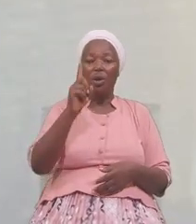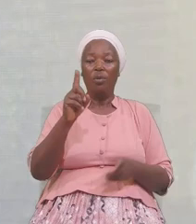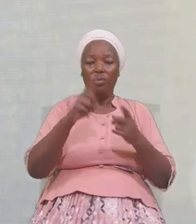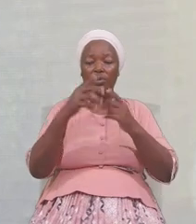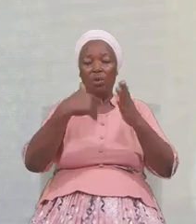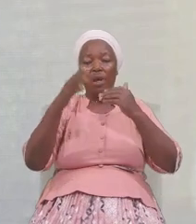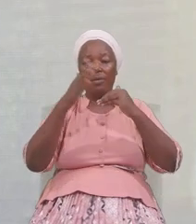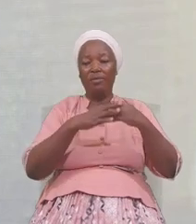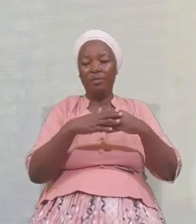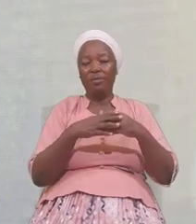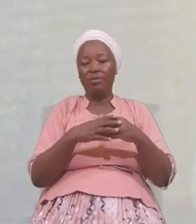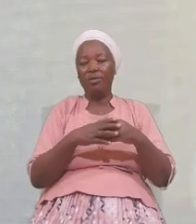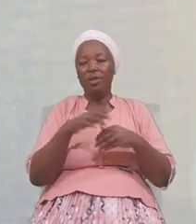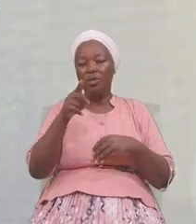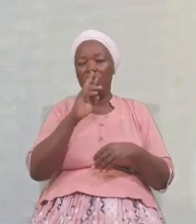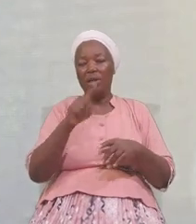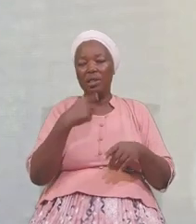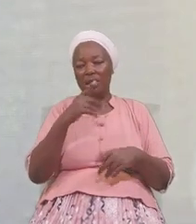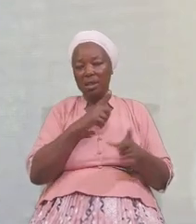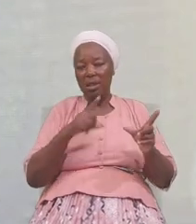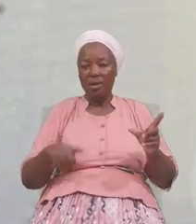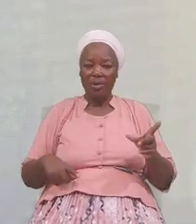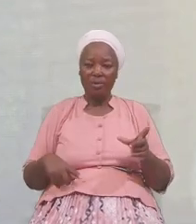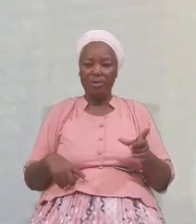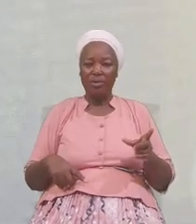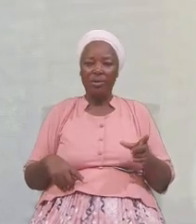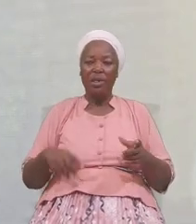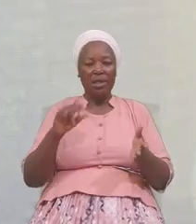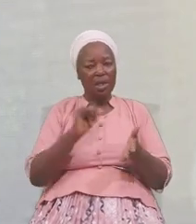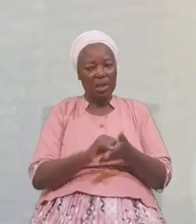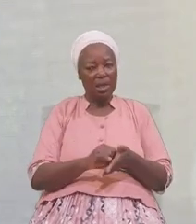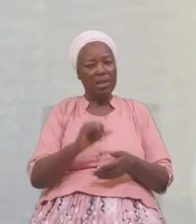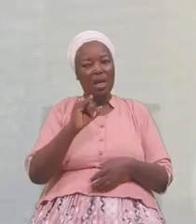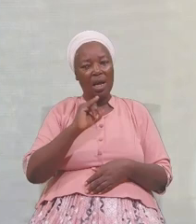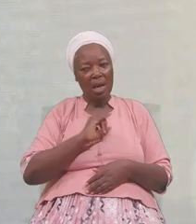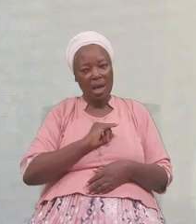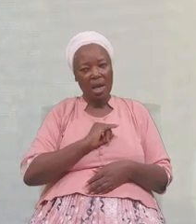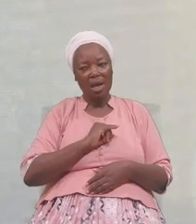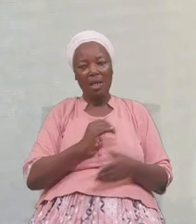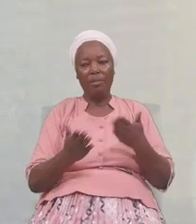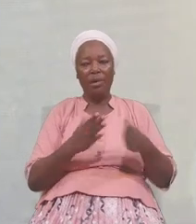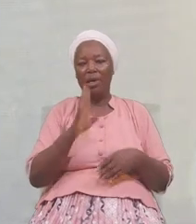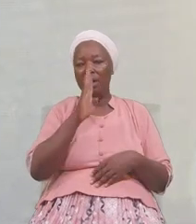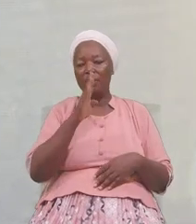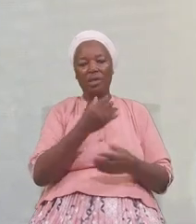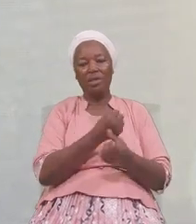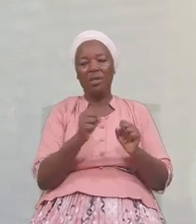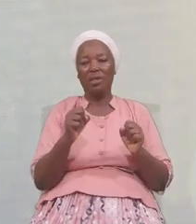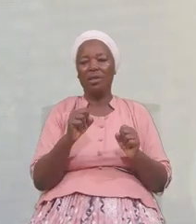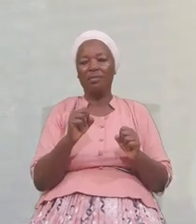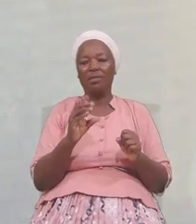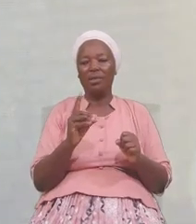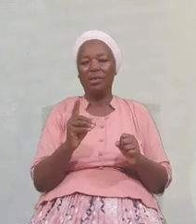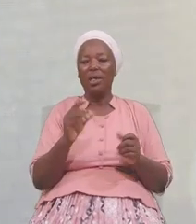heaven, you are telling the Lord that I might be saved,